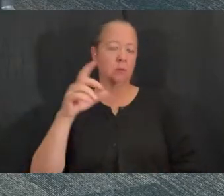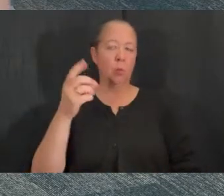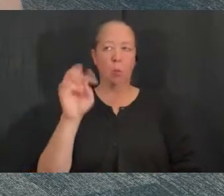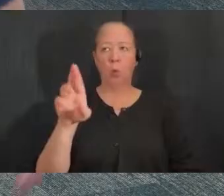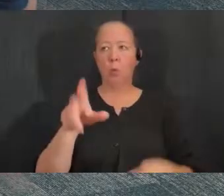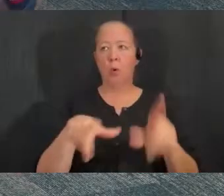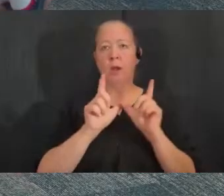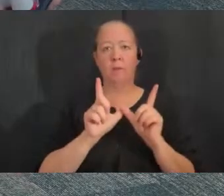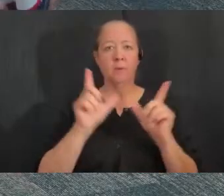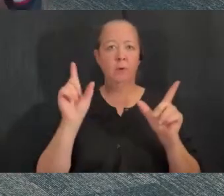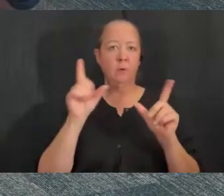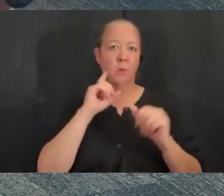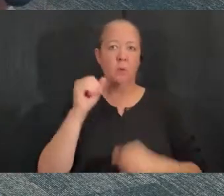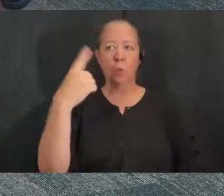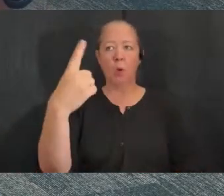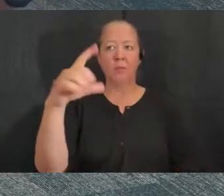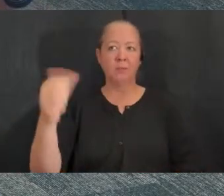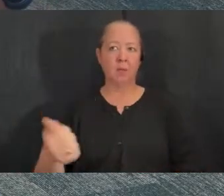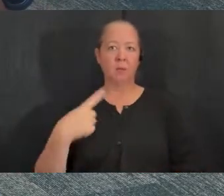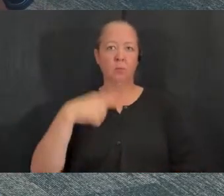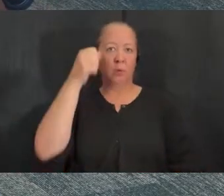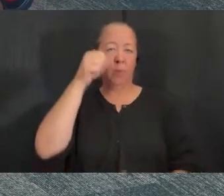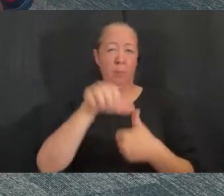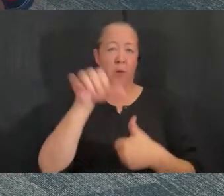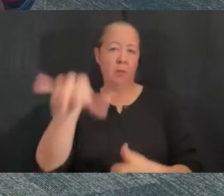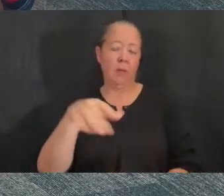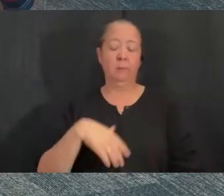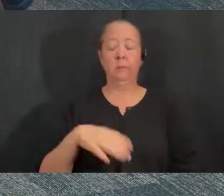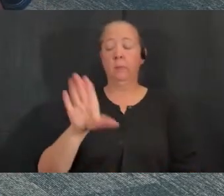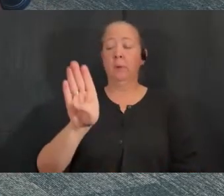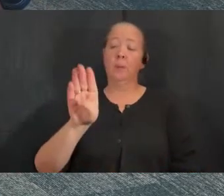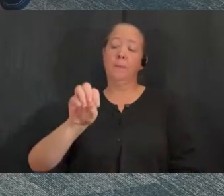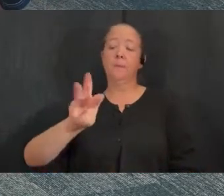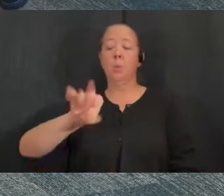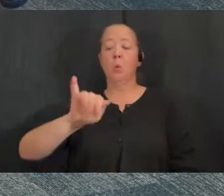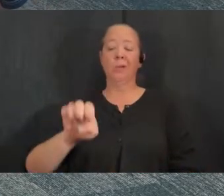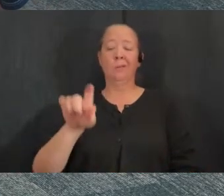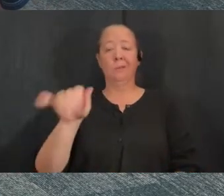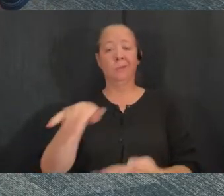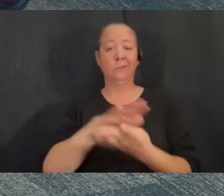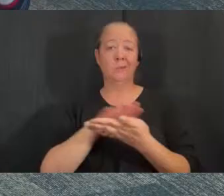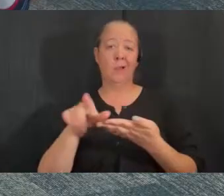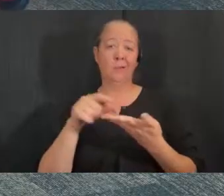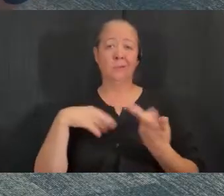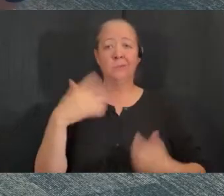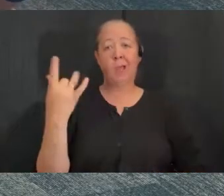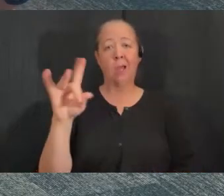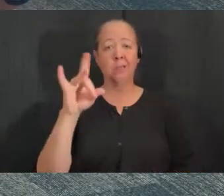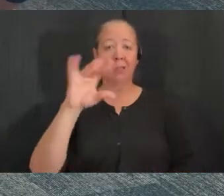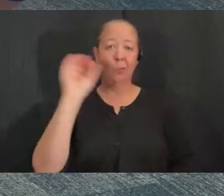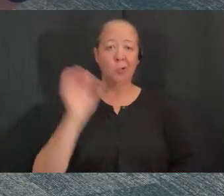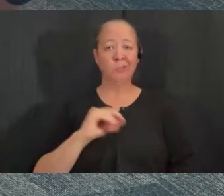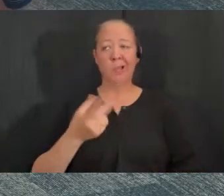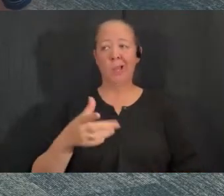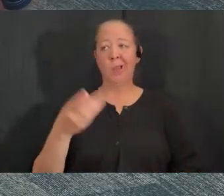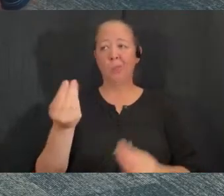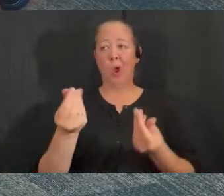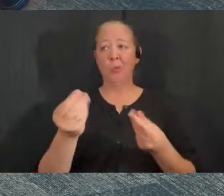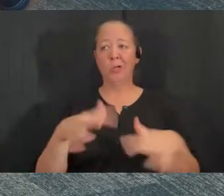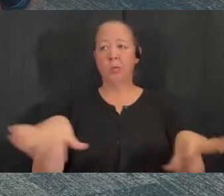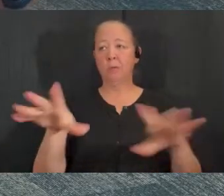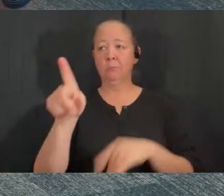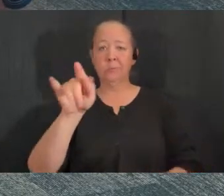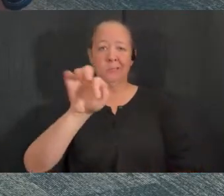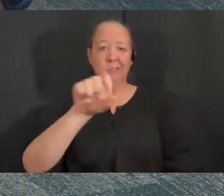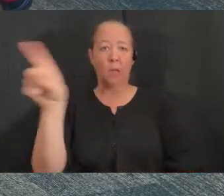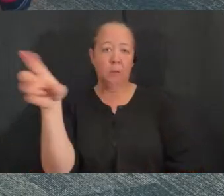So remember that. So Bowie, well, that's nice. They raise property taxes 18%. Big whoop. And let's pressure the